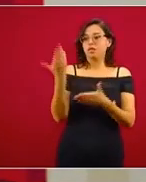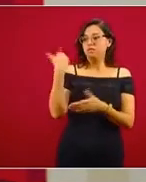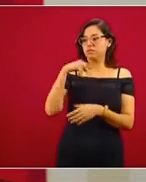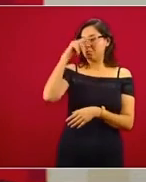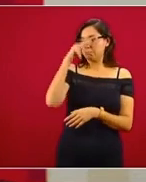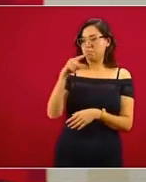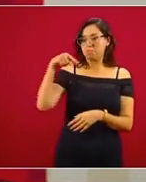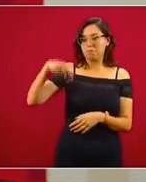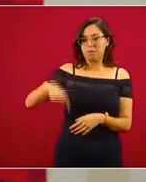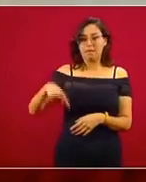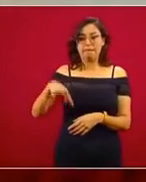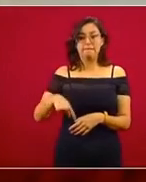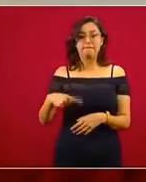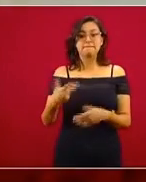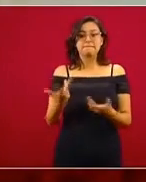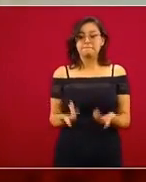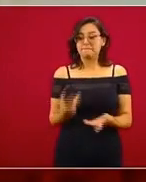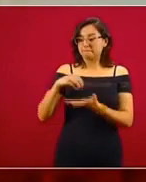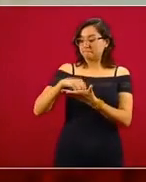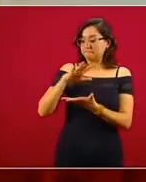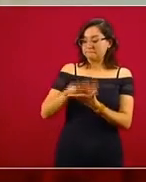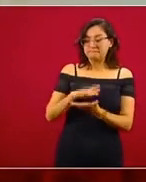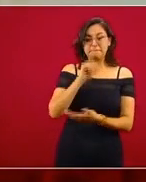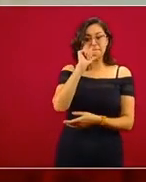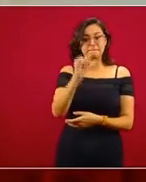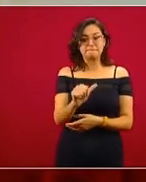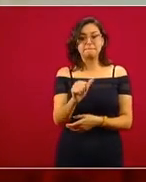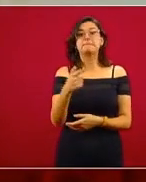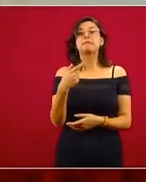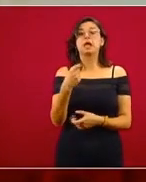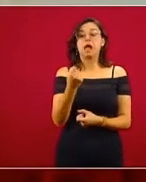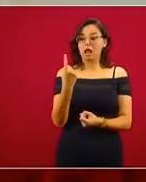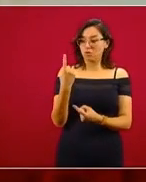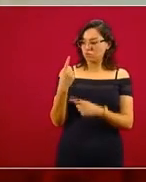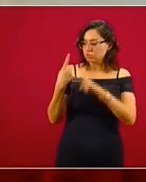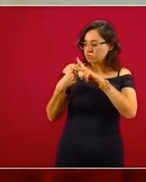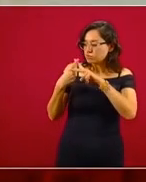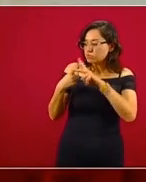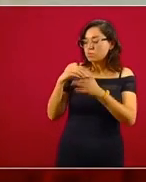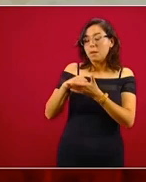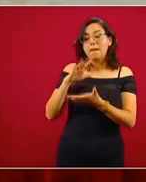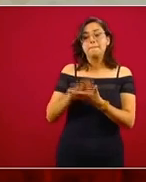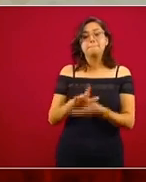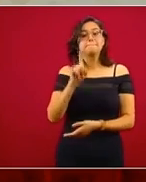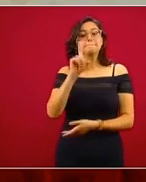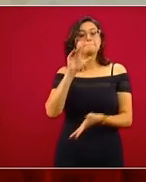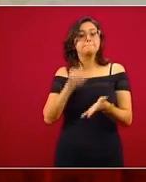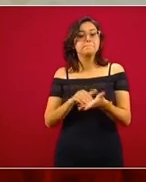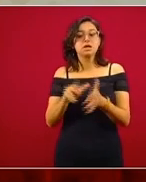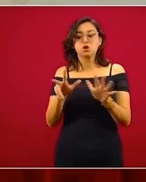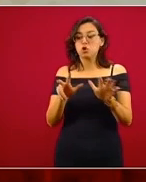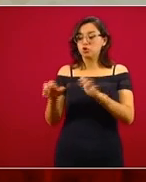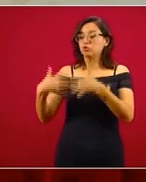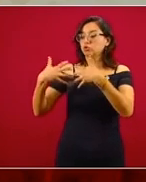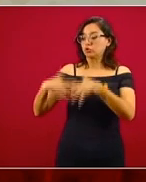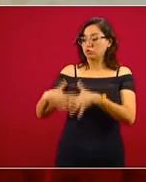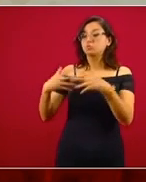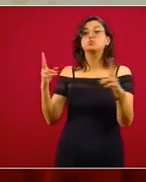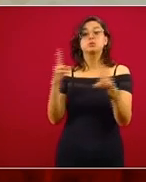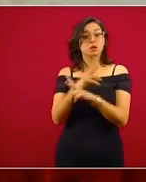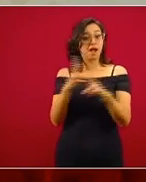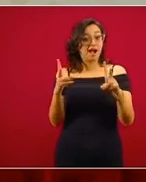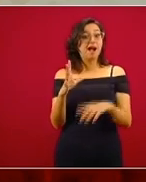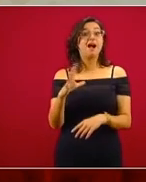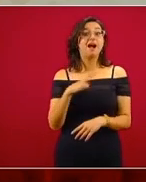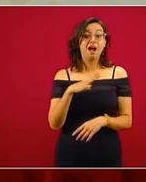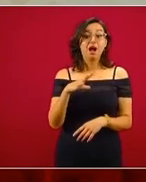concretely, they were o not más concretamente documented, no we estaban documented documentados, them, los more than documentamos, más de 1,800 ventilators 1,800 that ventiladores were not mecánicos being